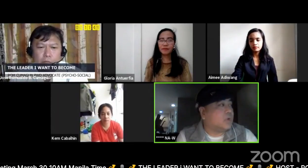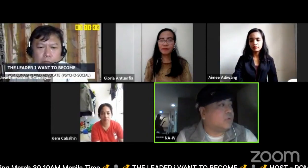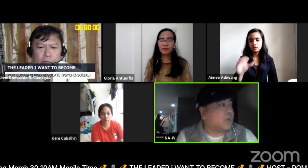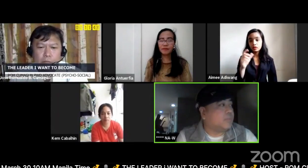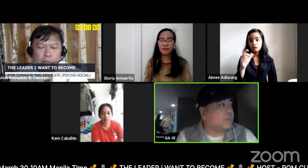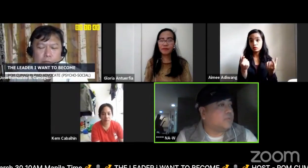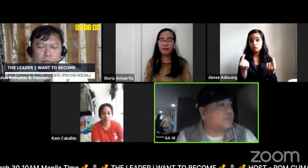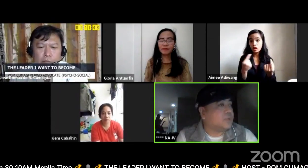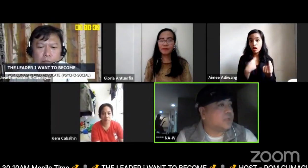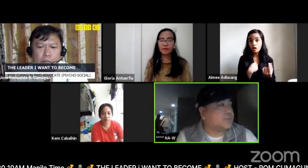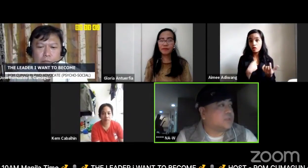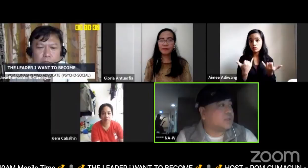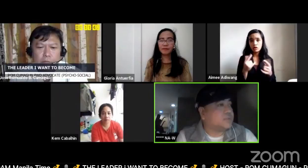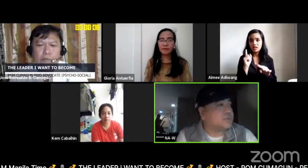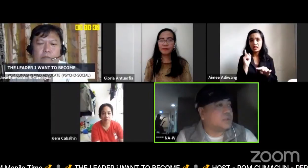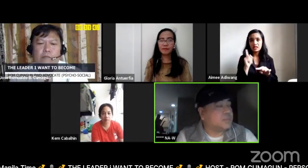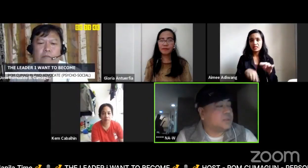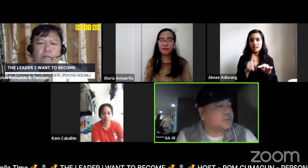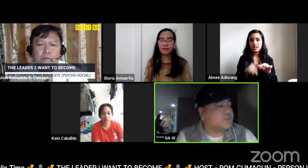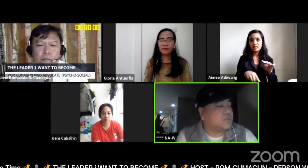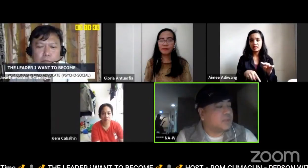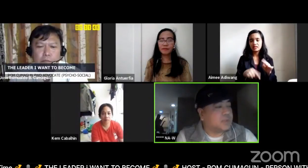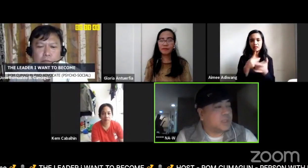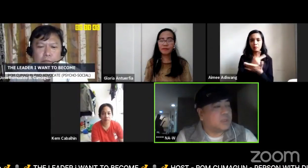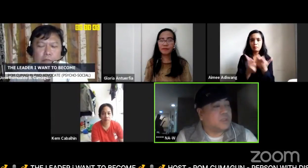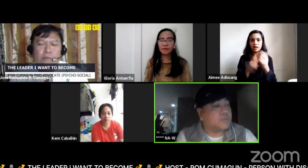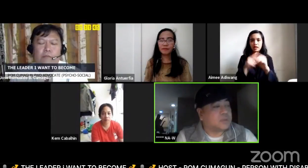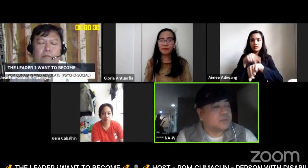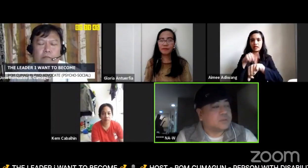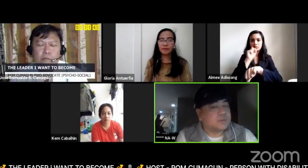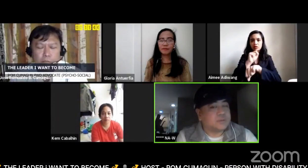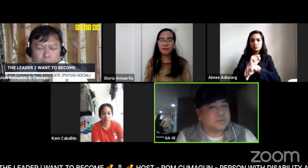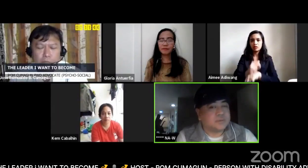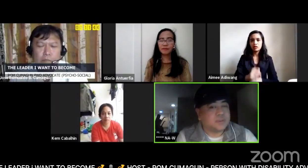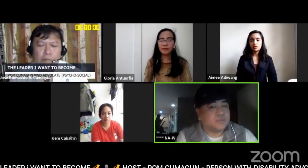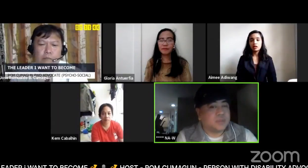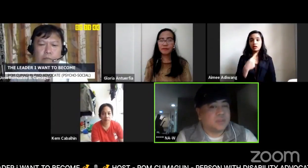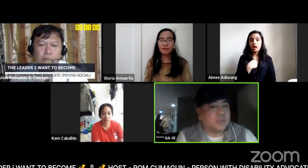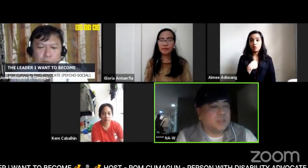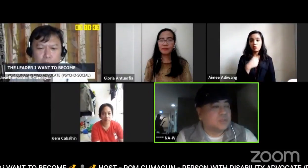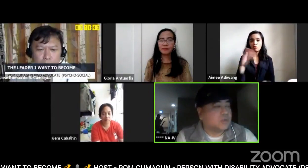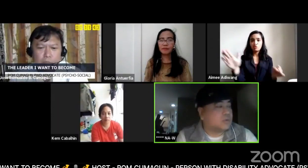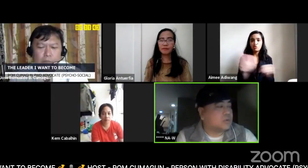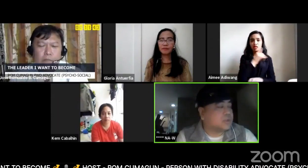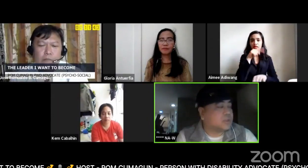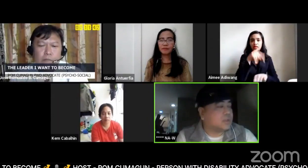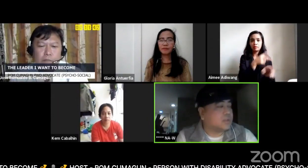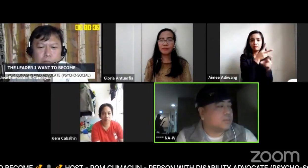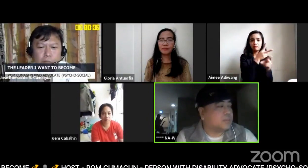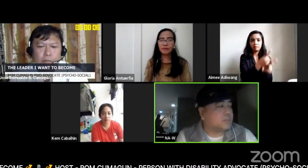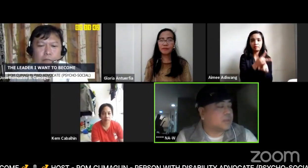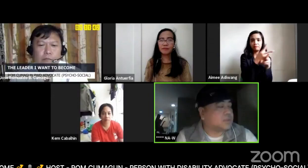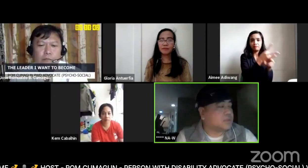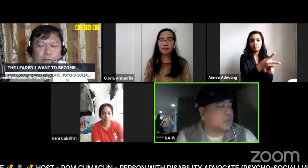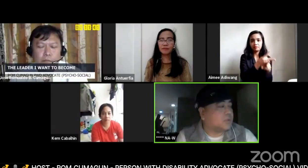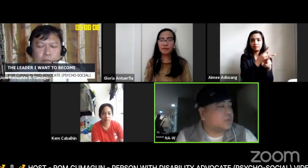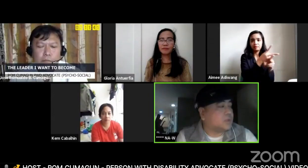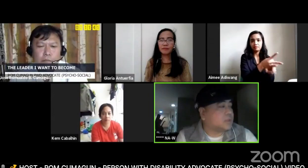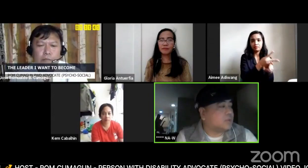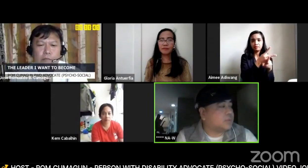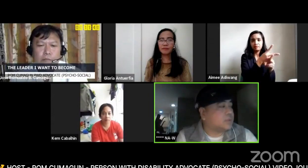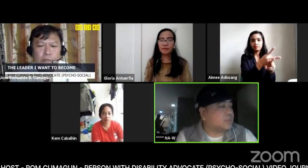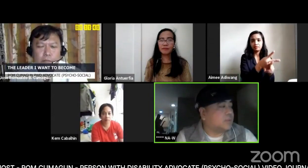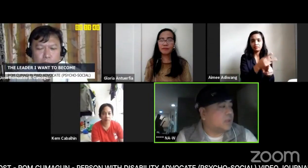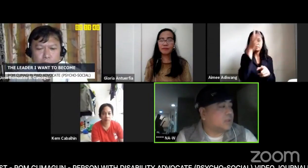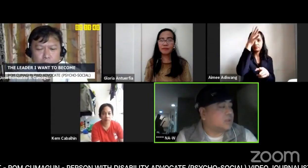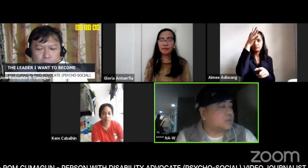So hindi na ako makapag full-time job. So I'm his full-time caregiver. That's one. So kasi ako